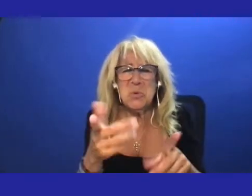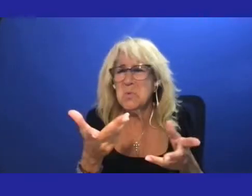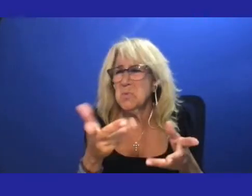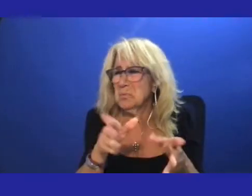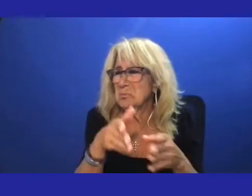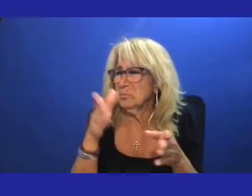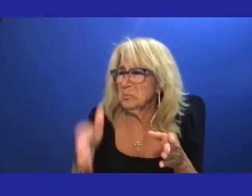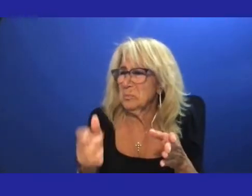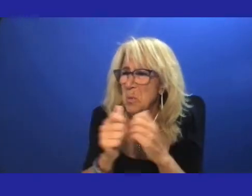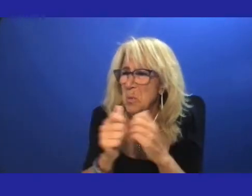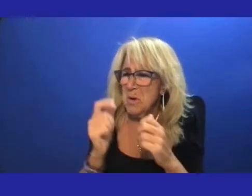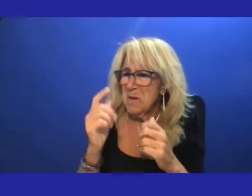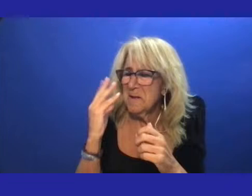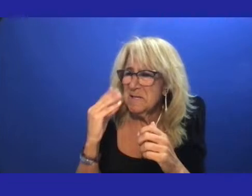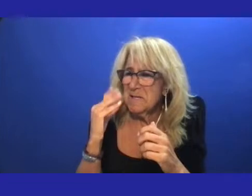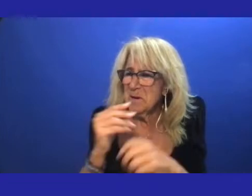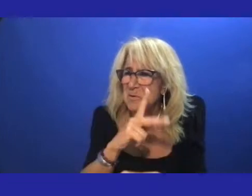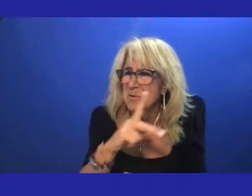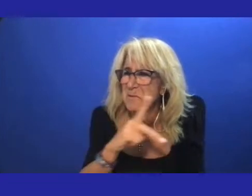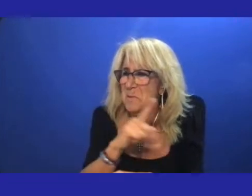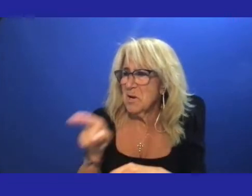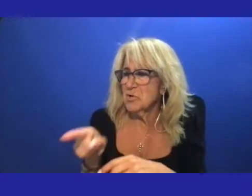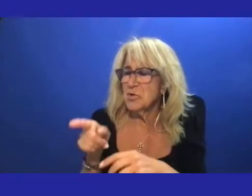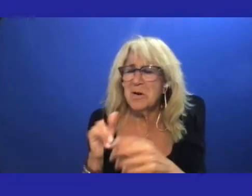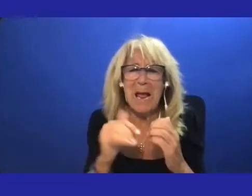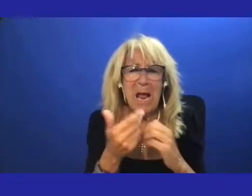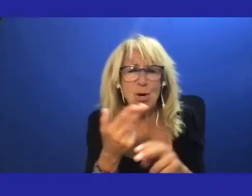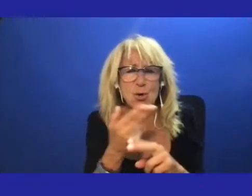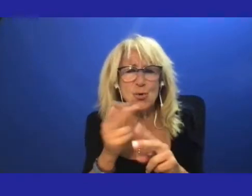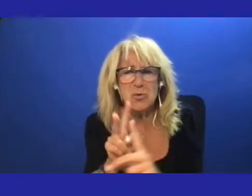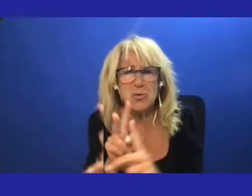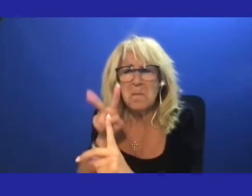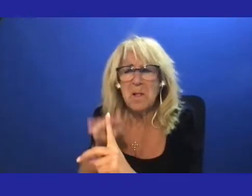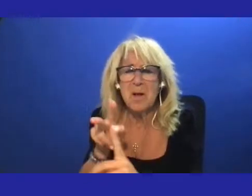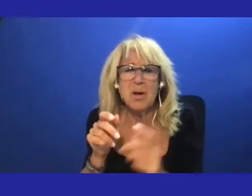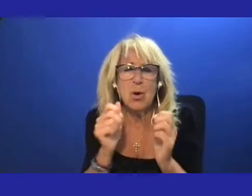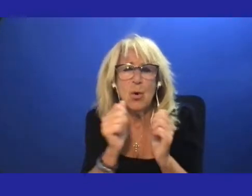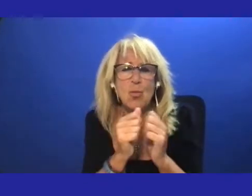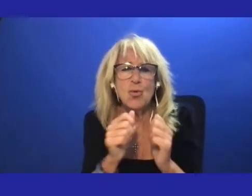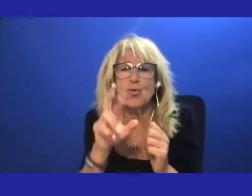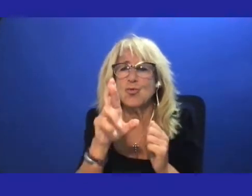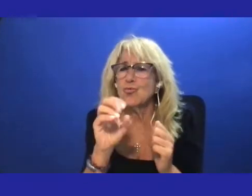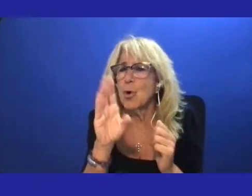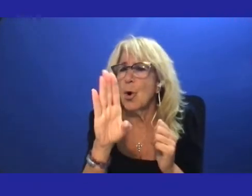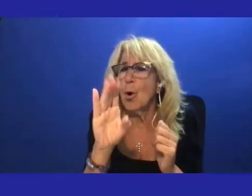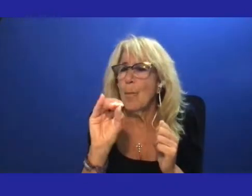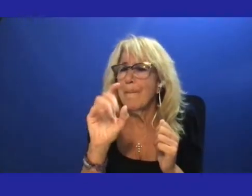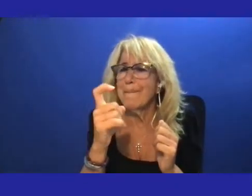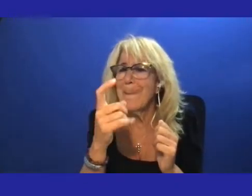technique. And we do this using a combination of robots that blink, breathe,